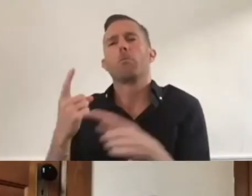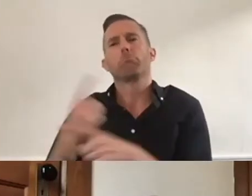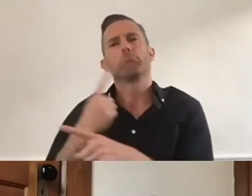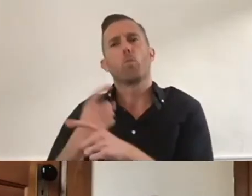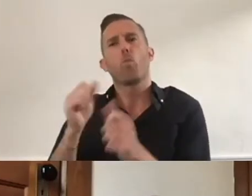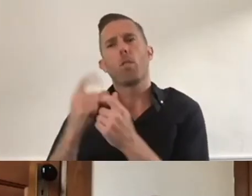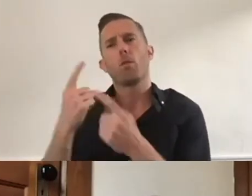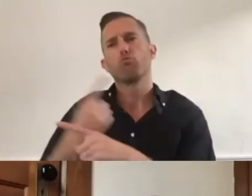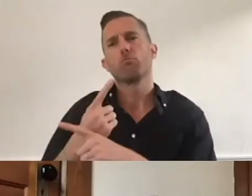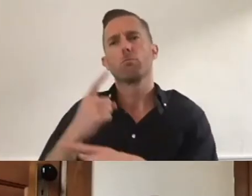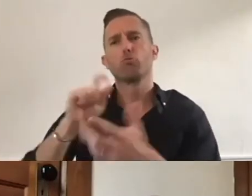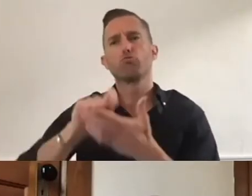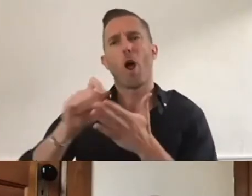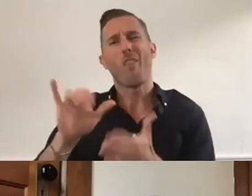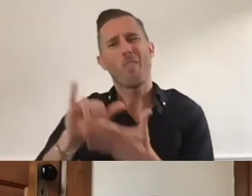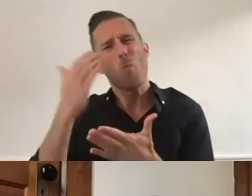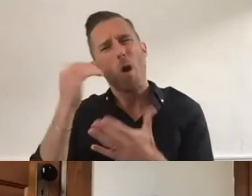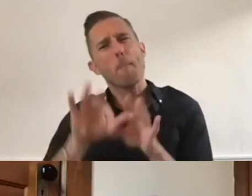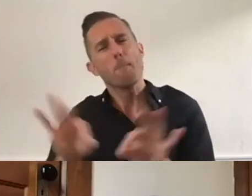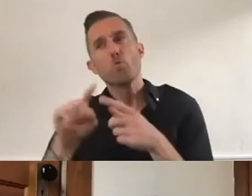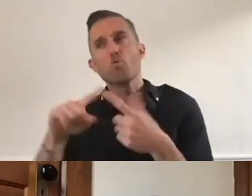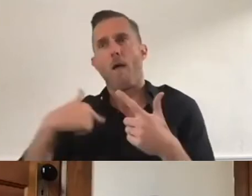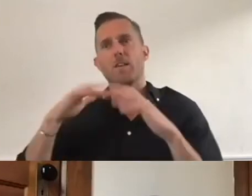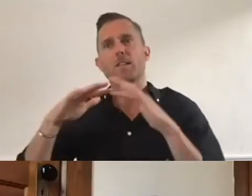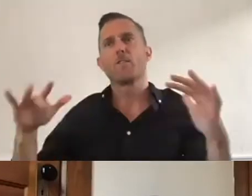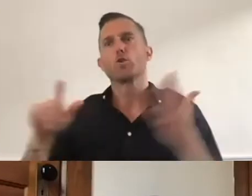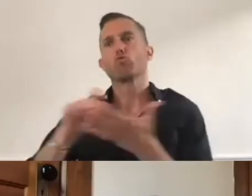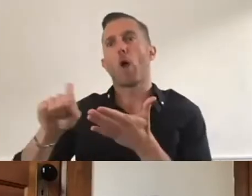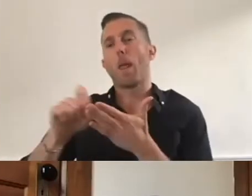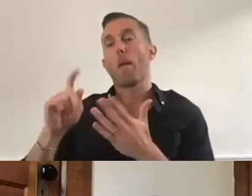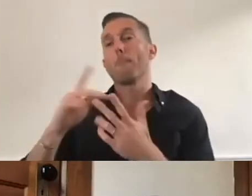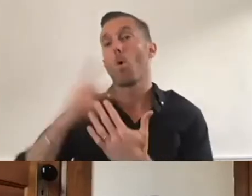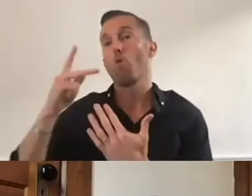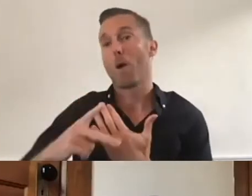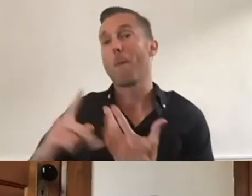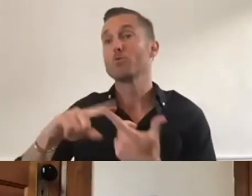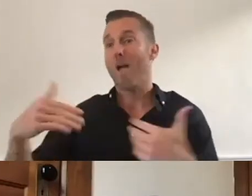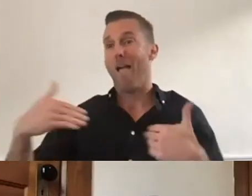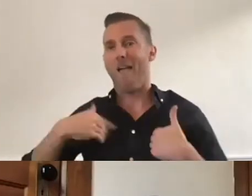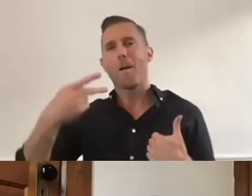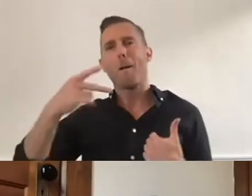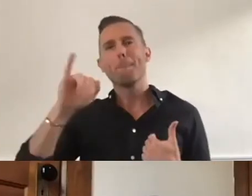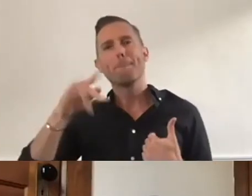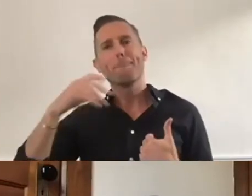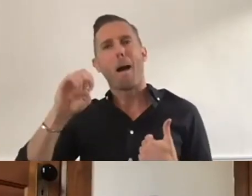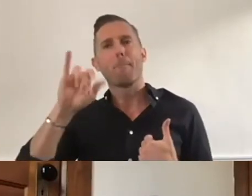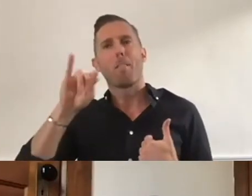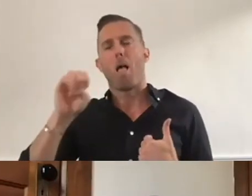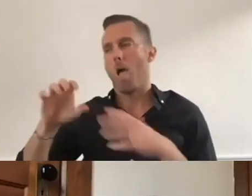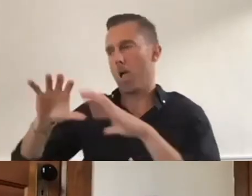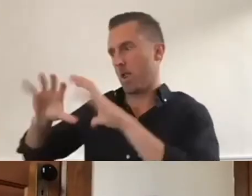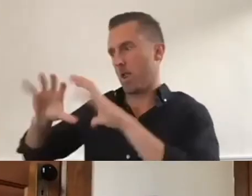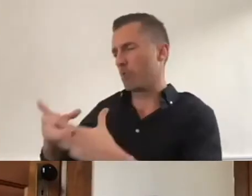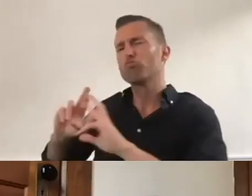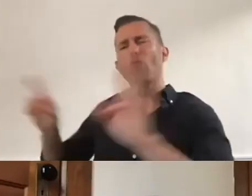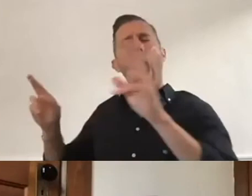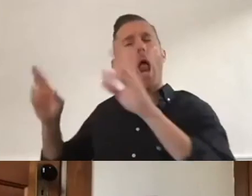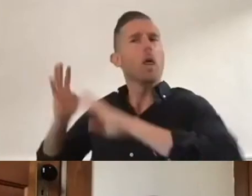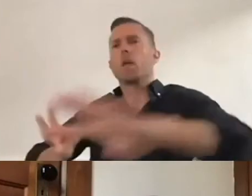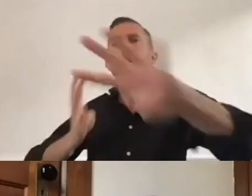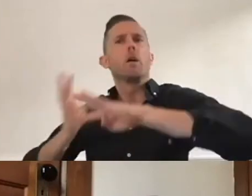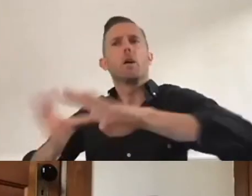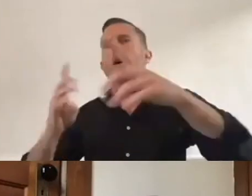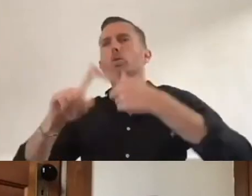very important to have these diverse writers programs and these pipelines to start to create that the next generation